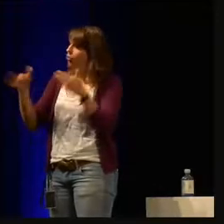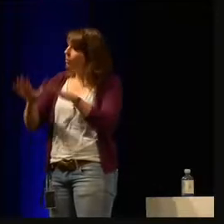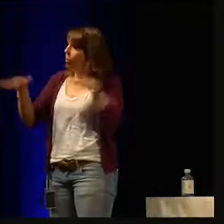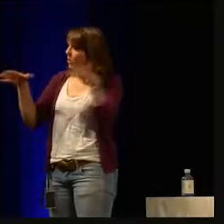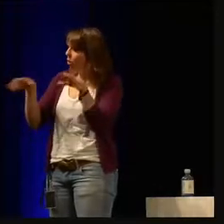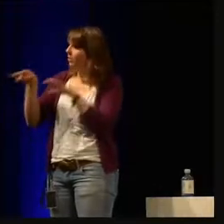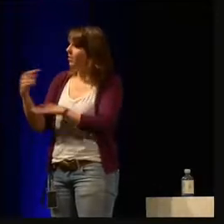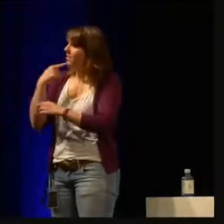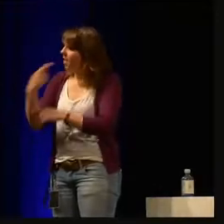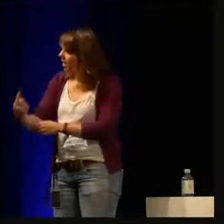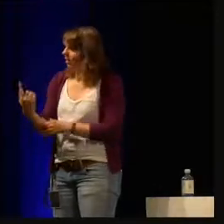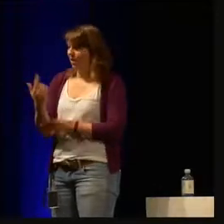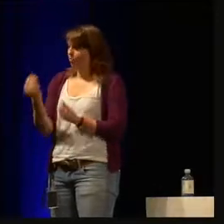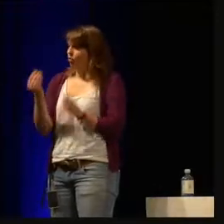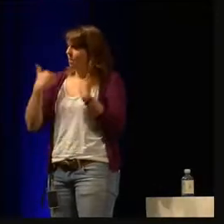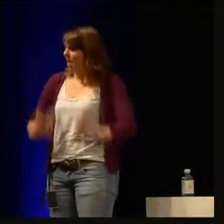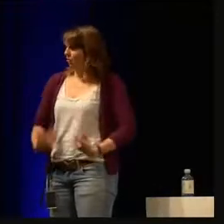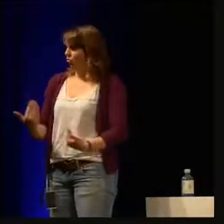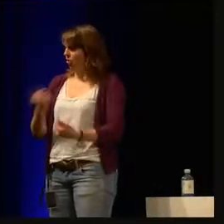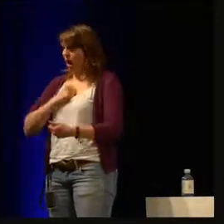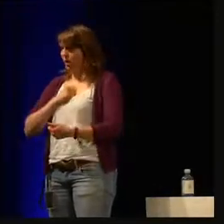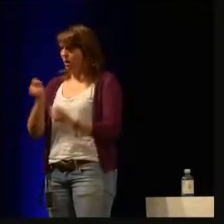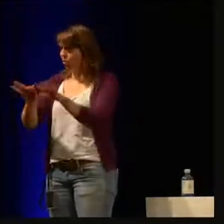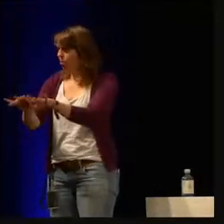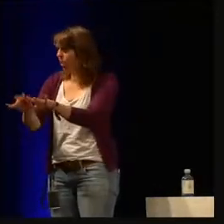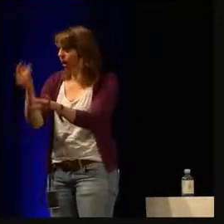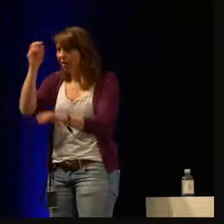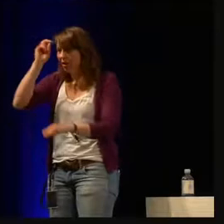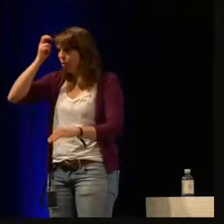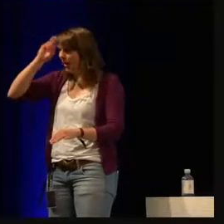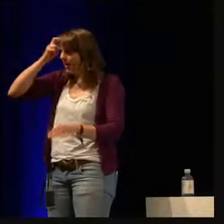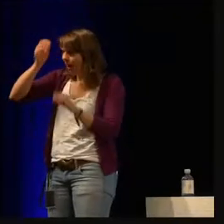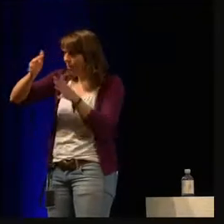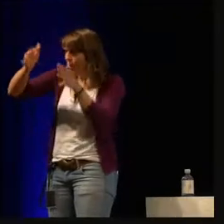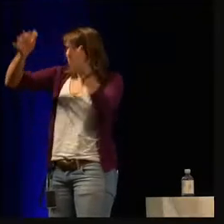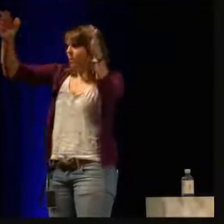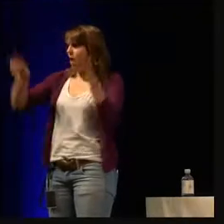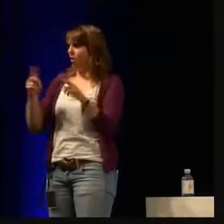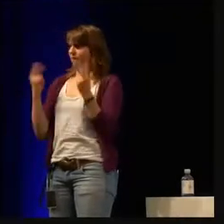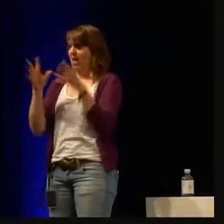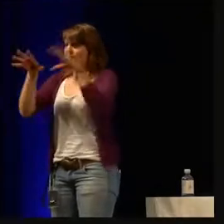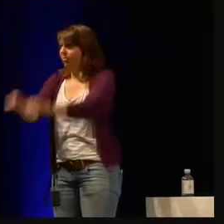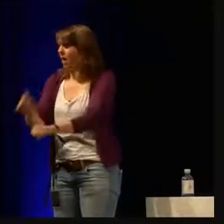once said this year at a symposium that